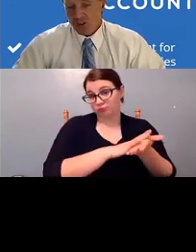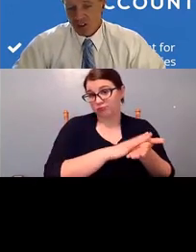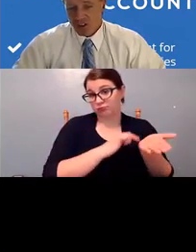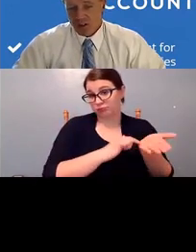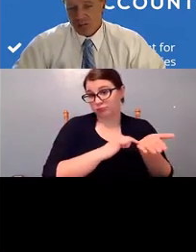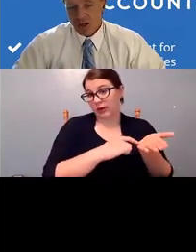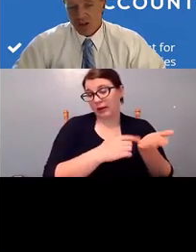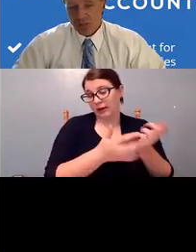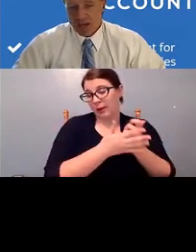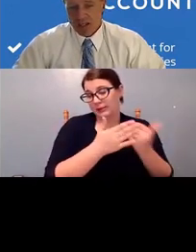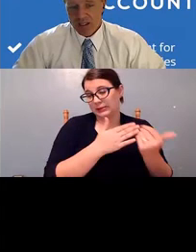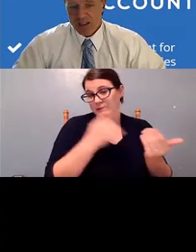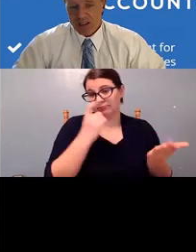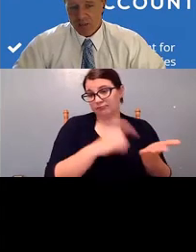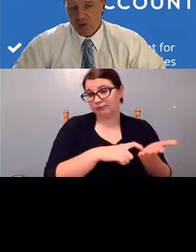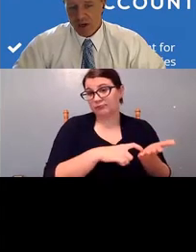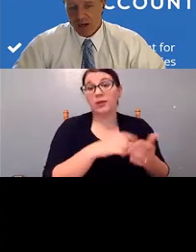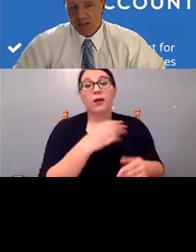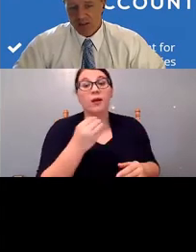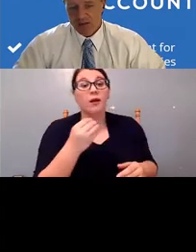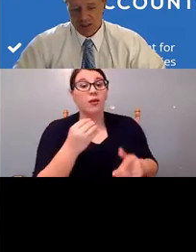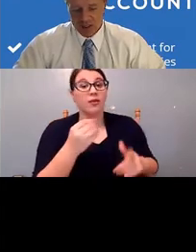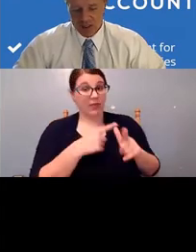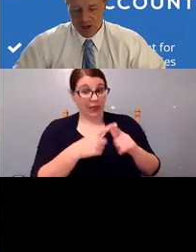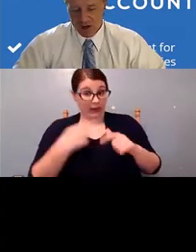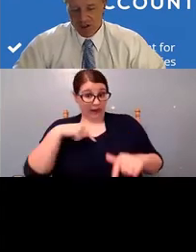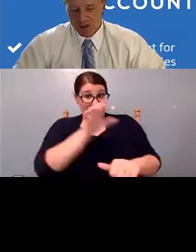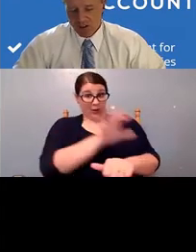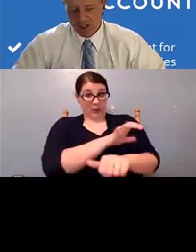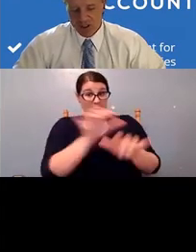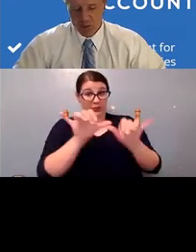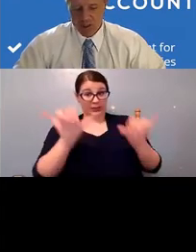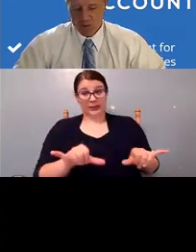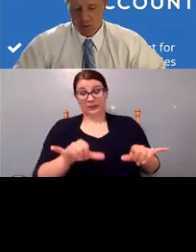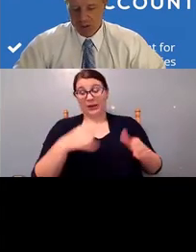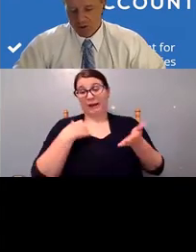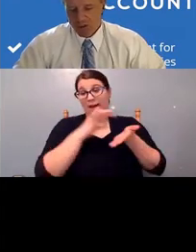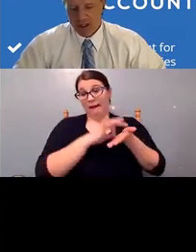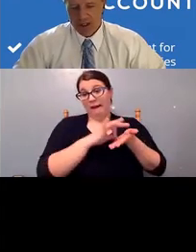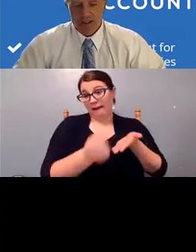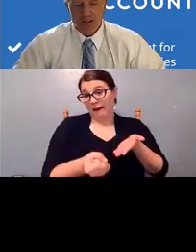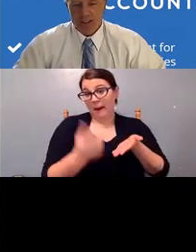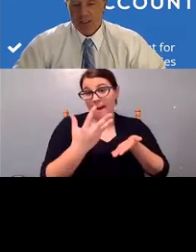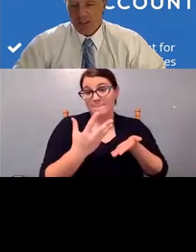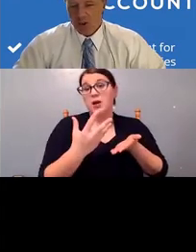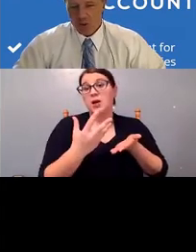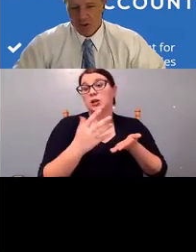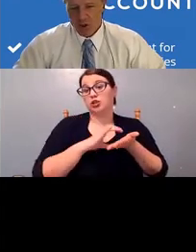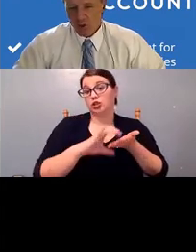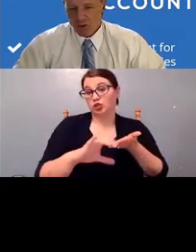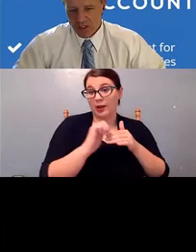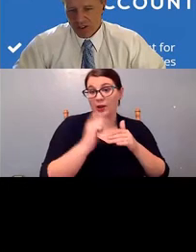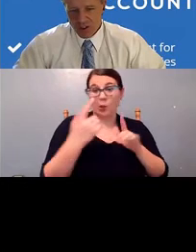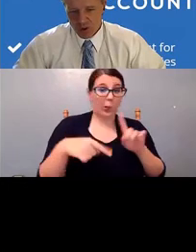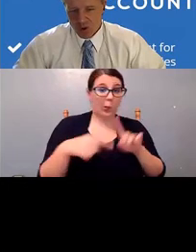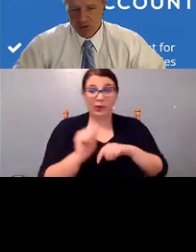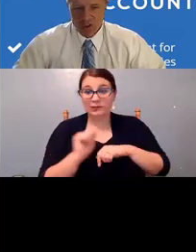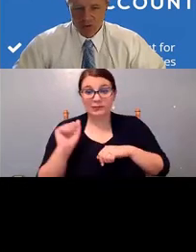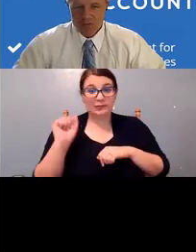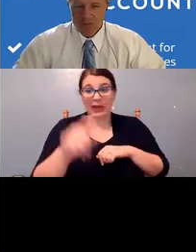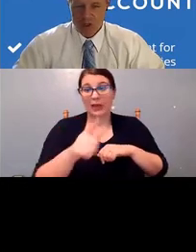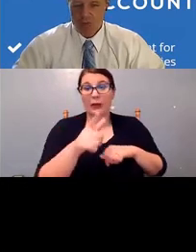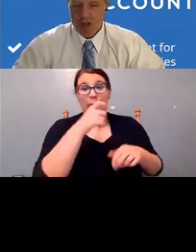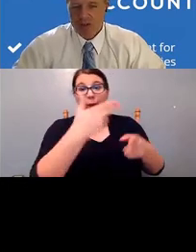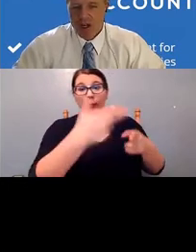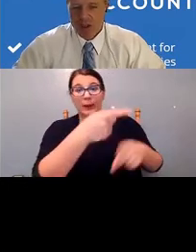course our system on the back end keeps track of, how much the check was, when it was sent, who it was sent to.